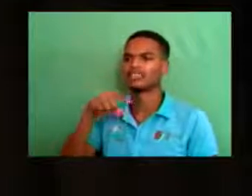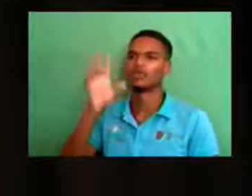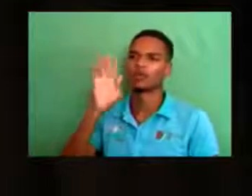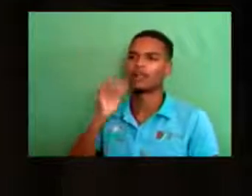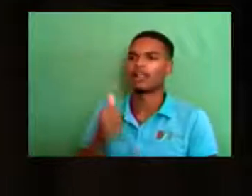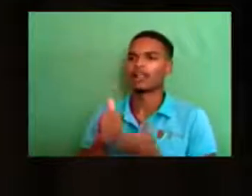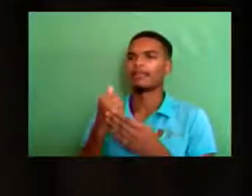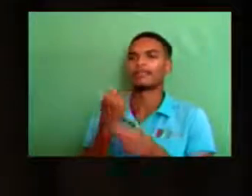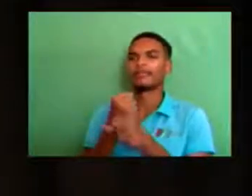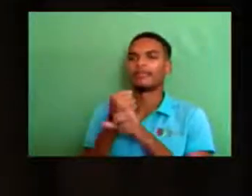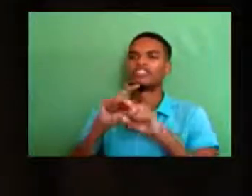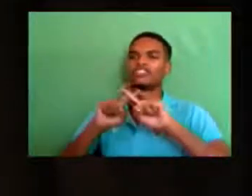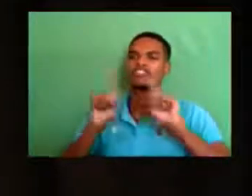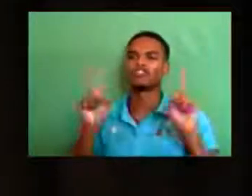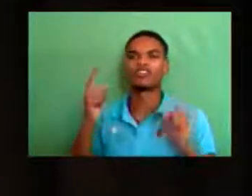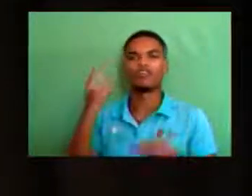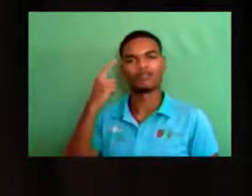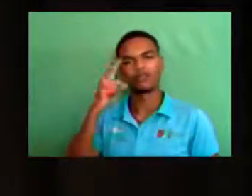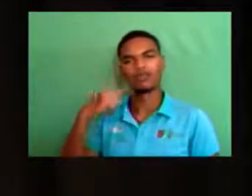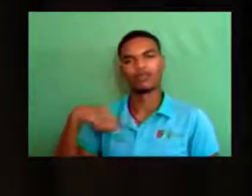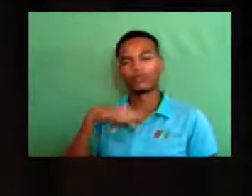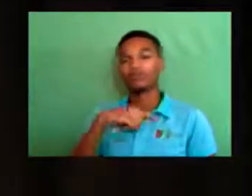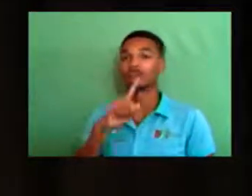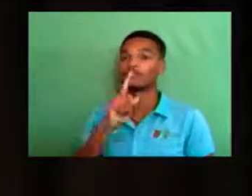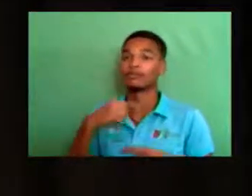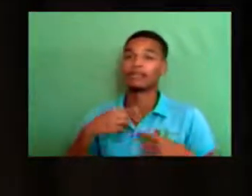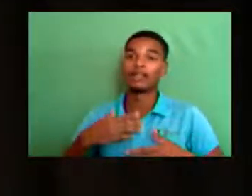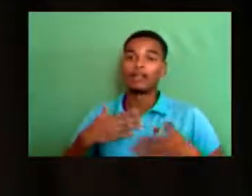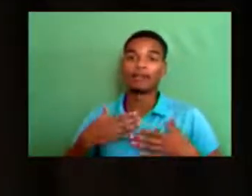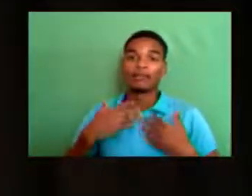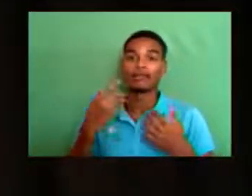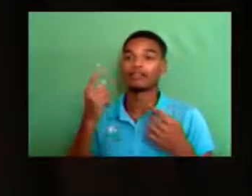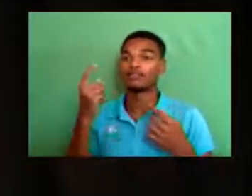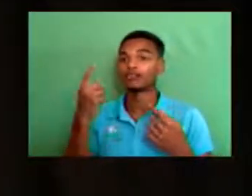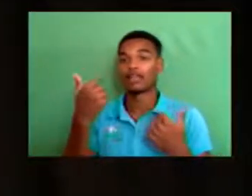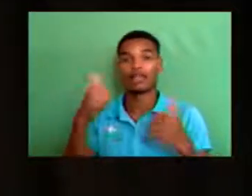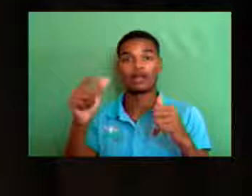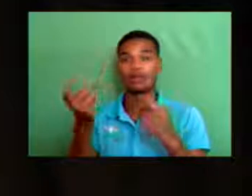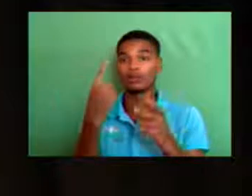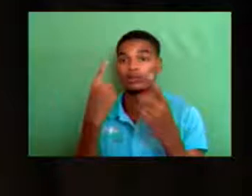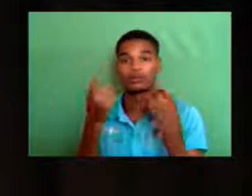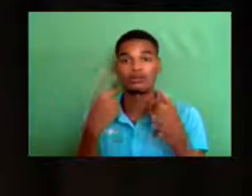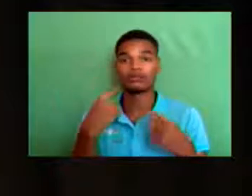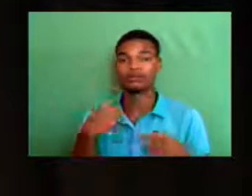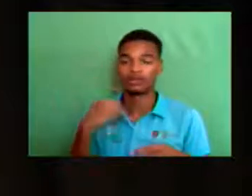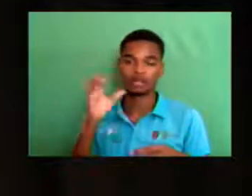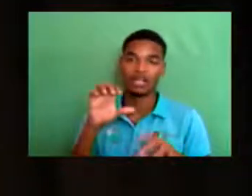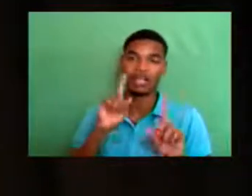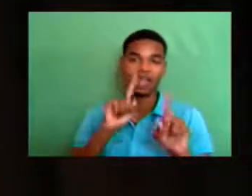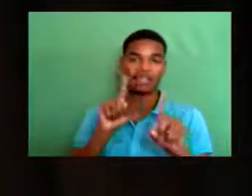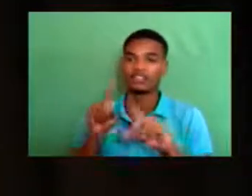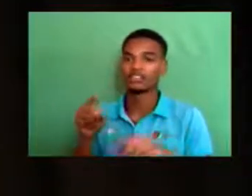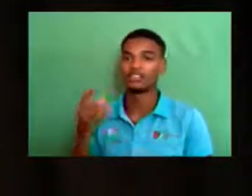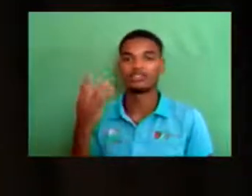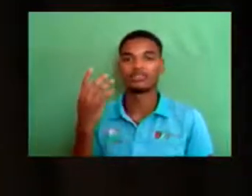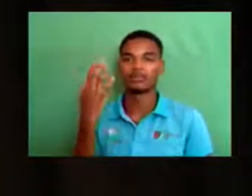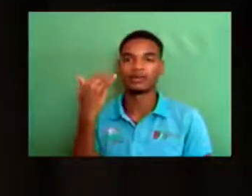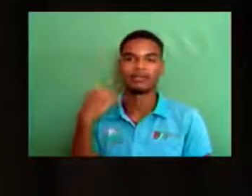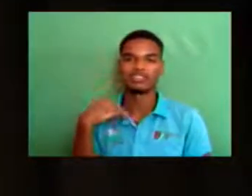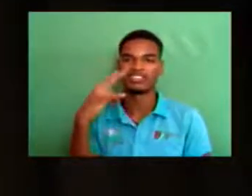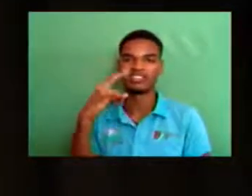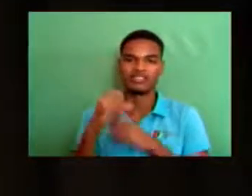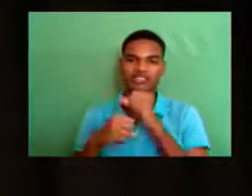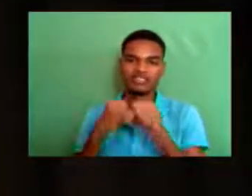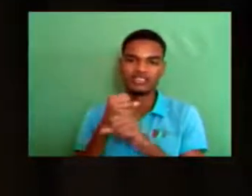us. So I'll be glad to answer any questions as far as the sort of 7-year experience we've had so